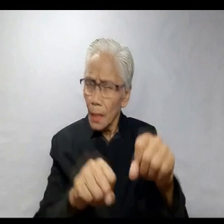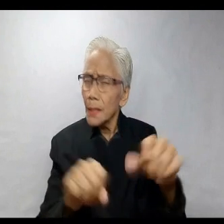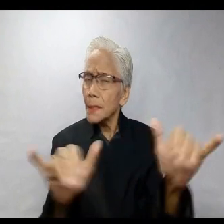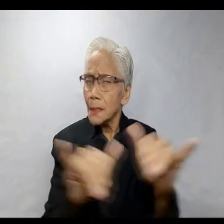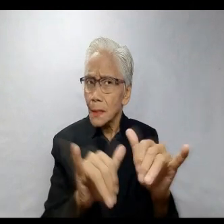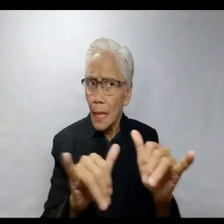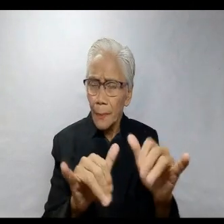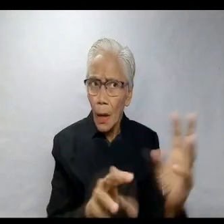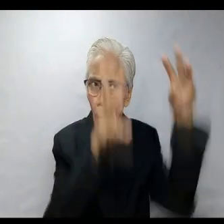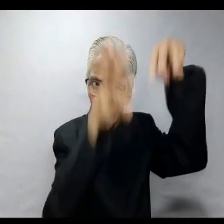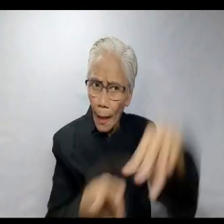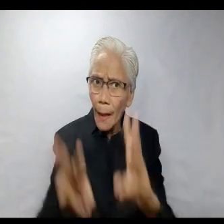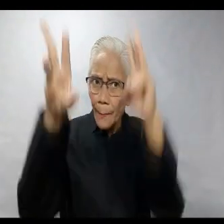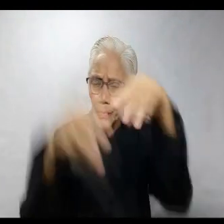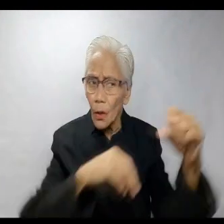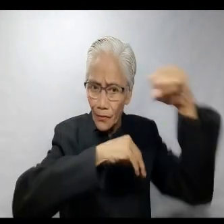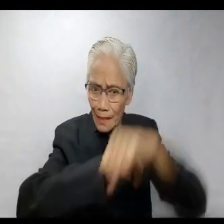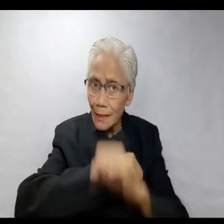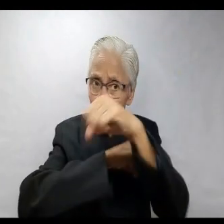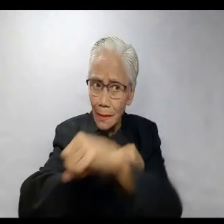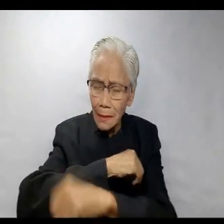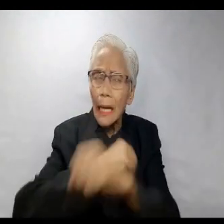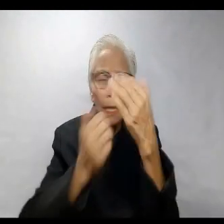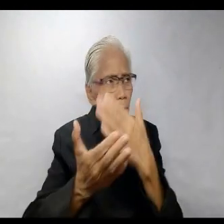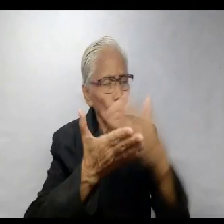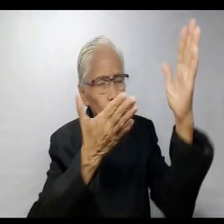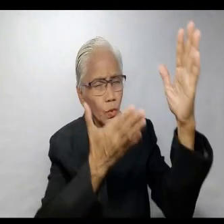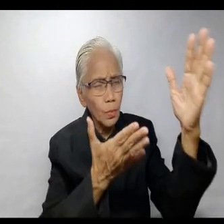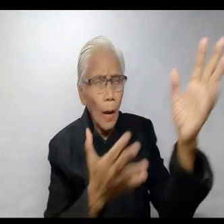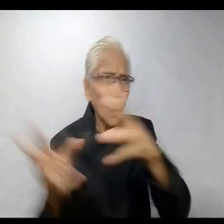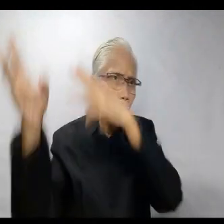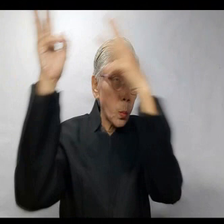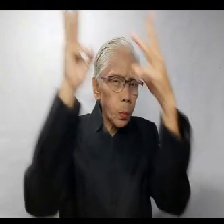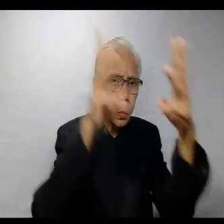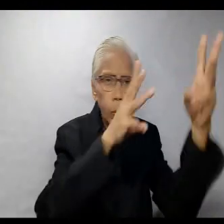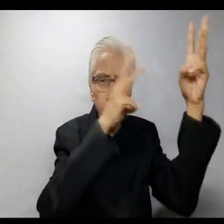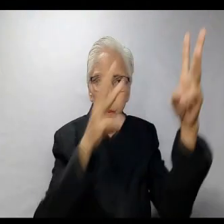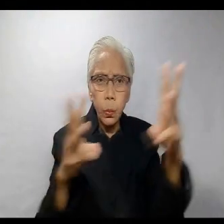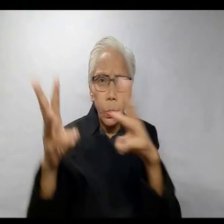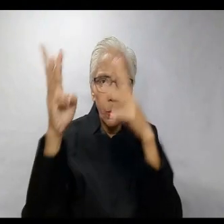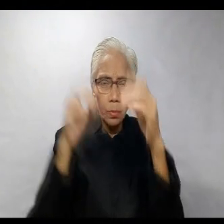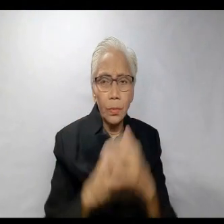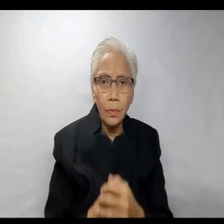is like a wave of the sea that is driven and tossed about by the wind.